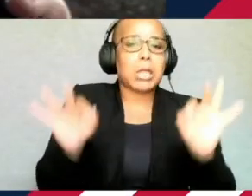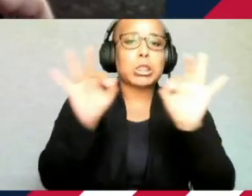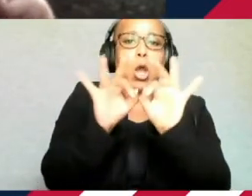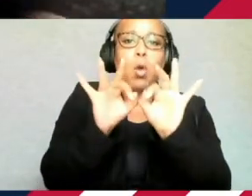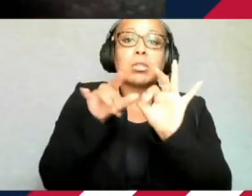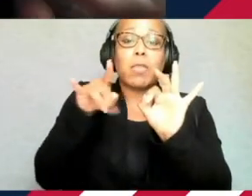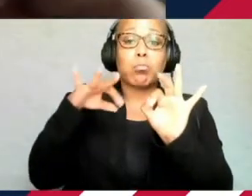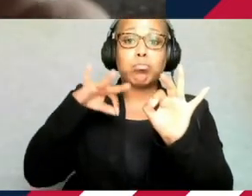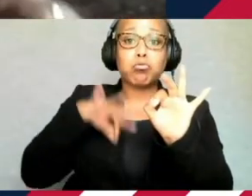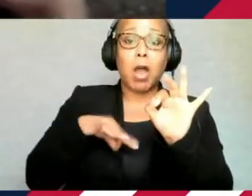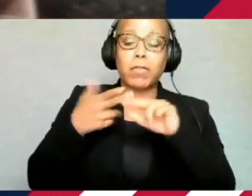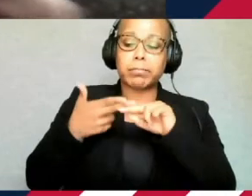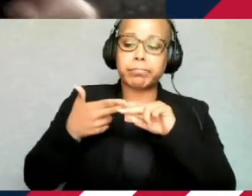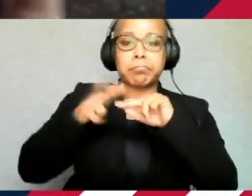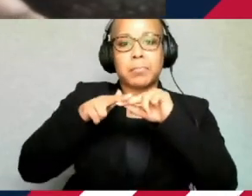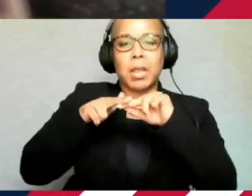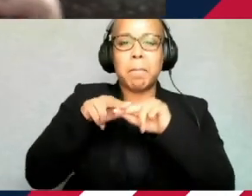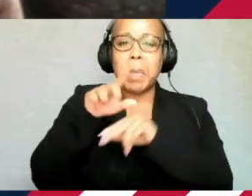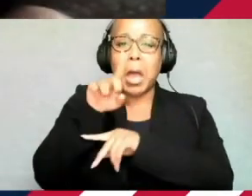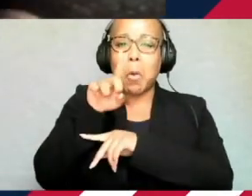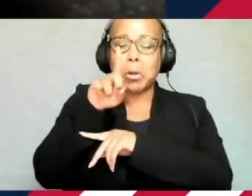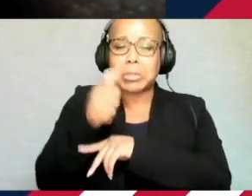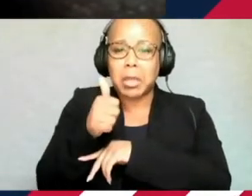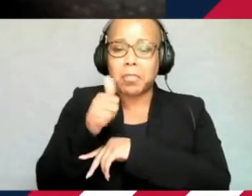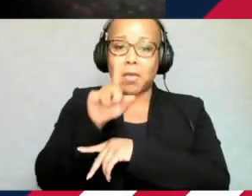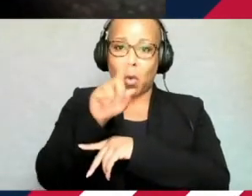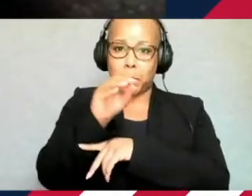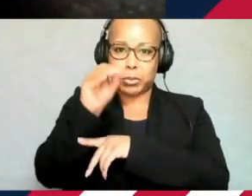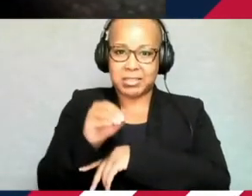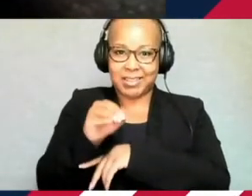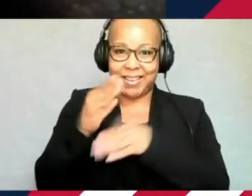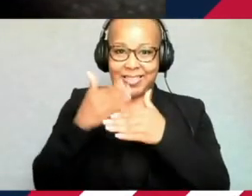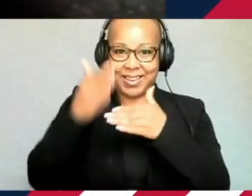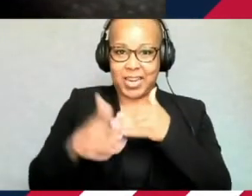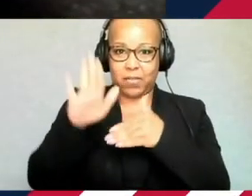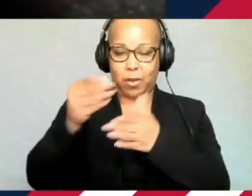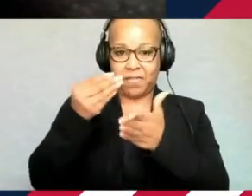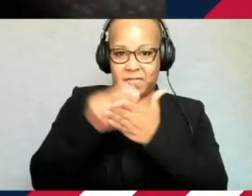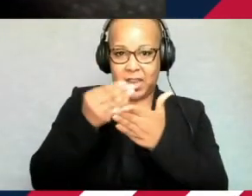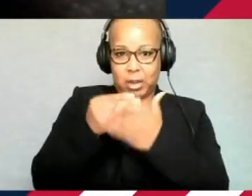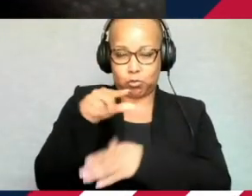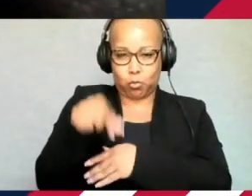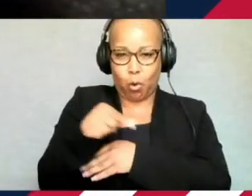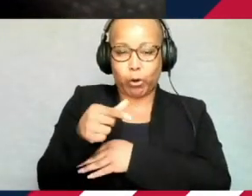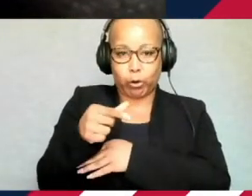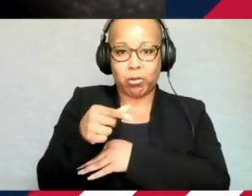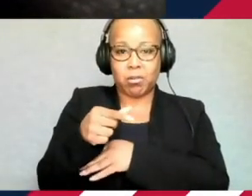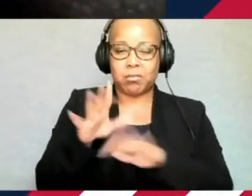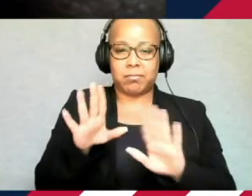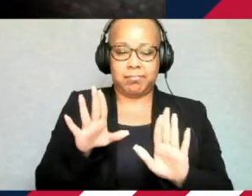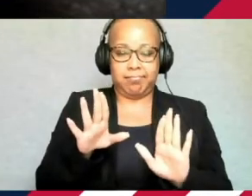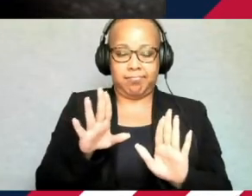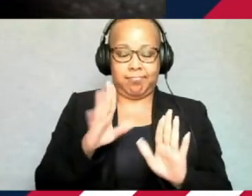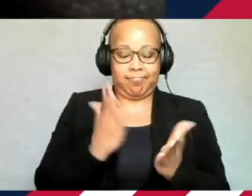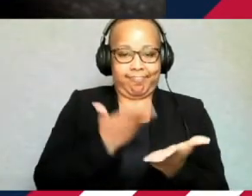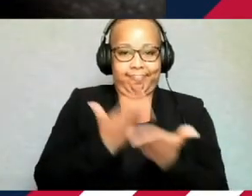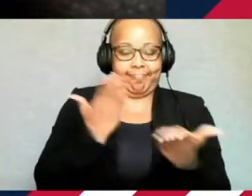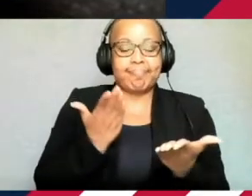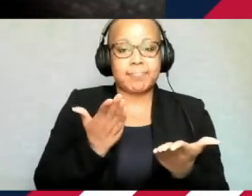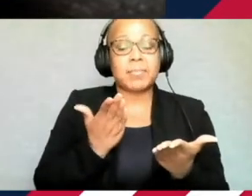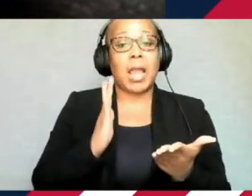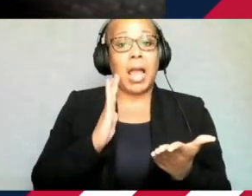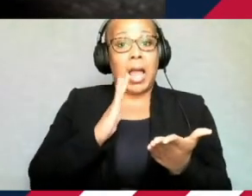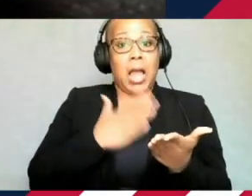profits tick up by even 0.1% at the end of their financial quarter. This is undeniable. Our